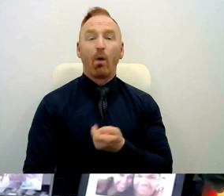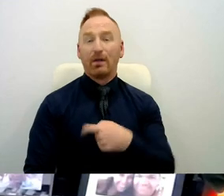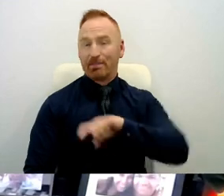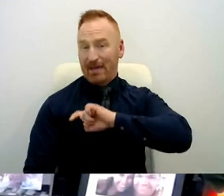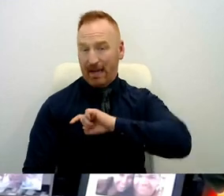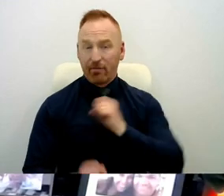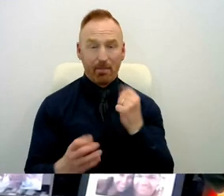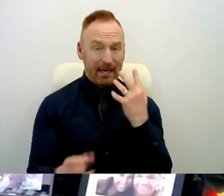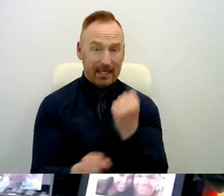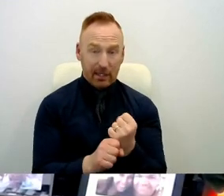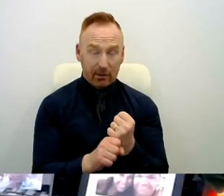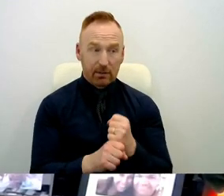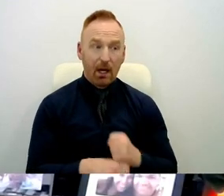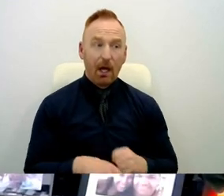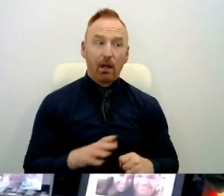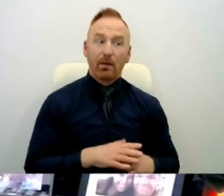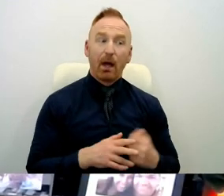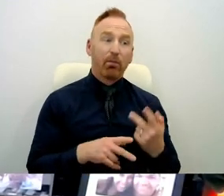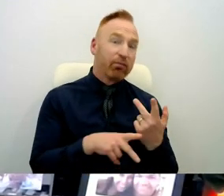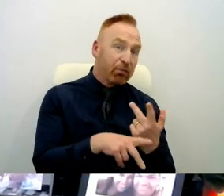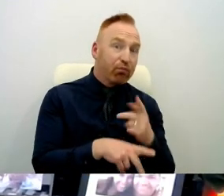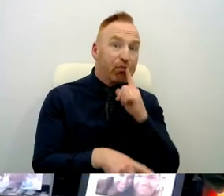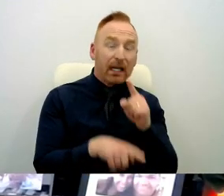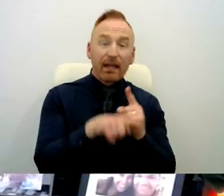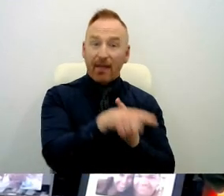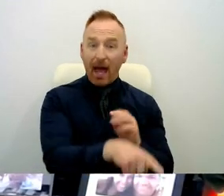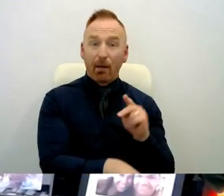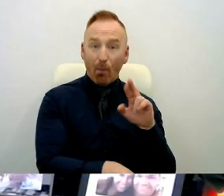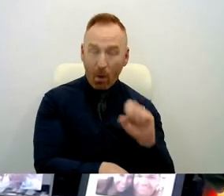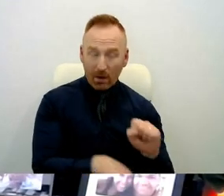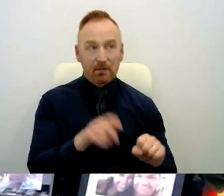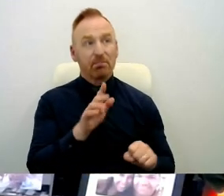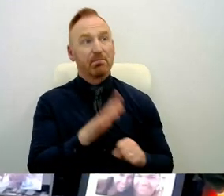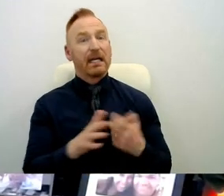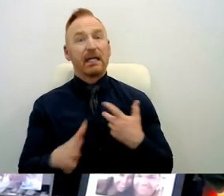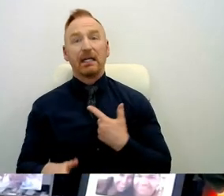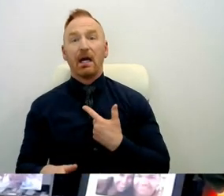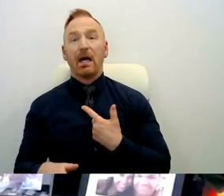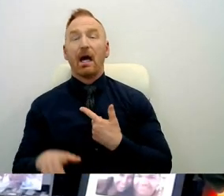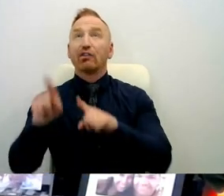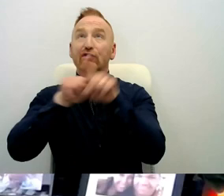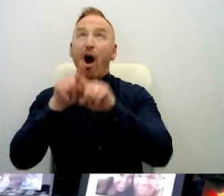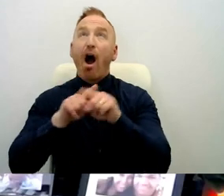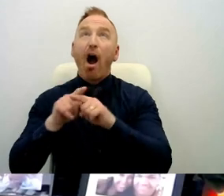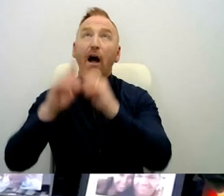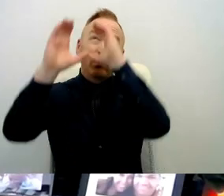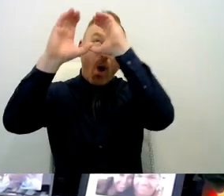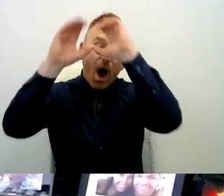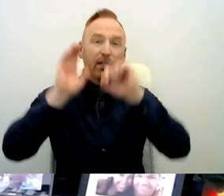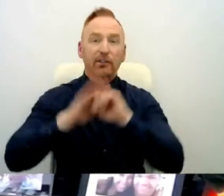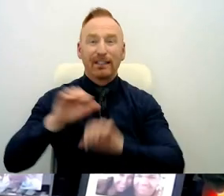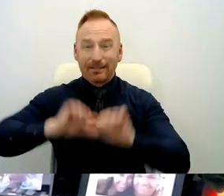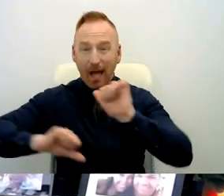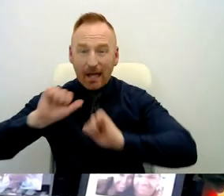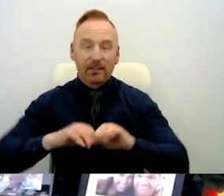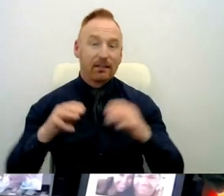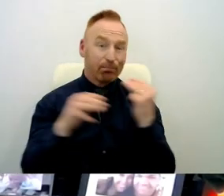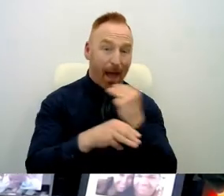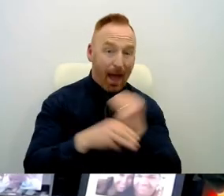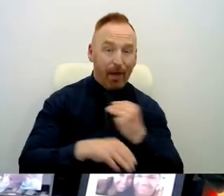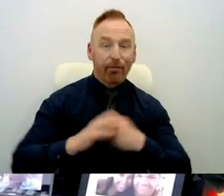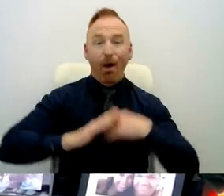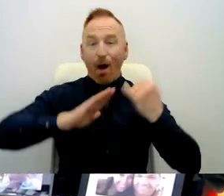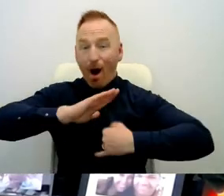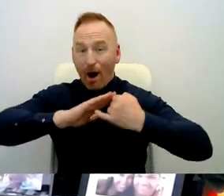hundred years. The Moorish Empire brought with it advancements in astronomy, sciences, mathematics, art, architecture,